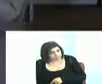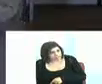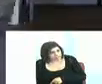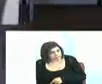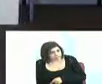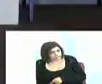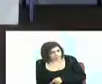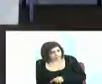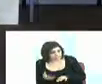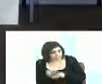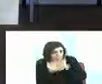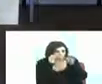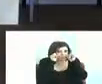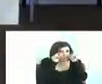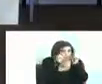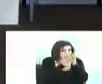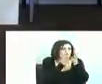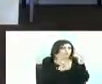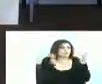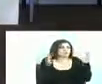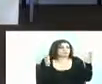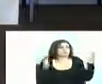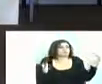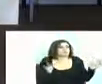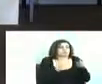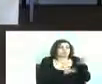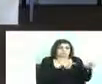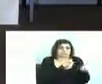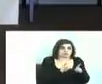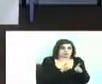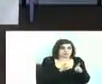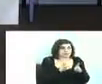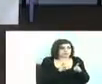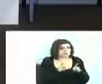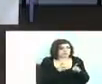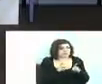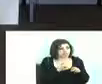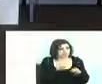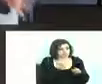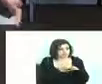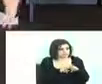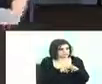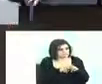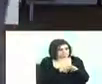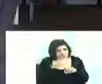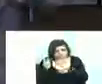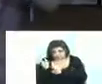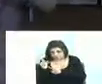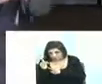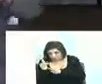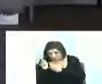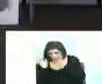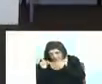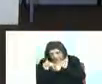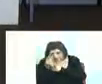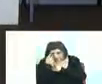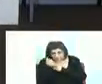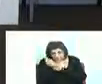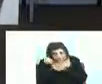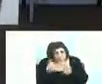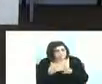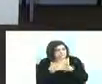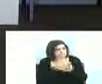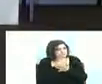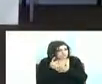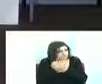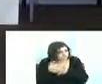After interviewing lots and lots and lots of people, and she says she ended up sitting away in a hotel room somewhere for multiple weeks to go through